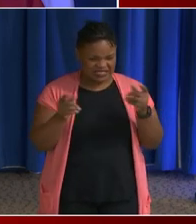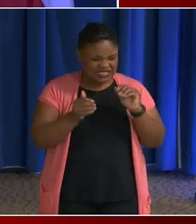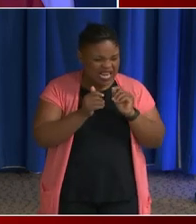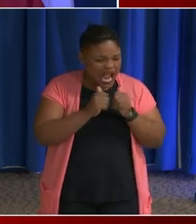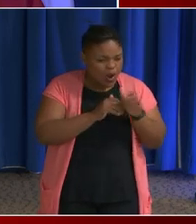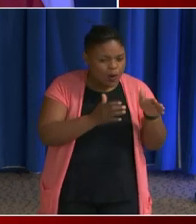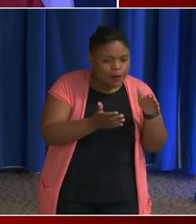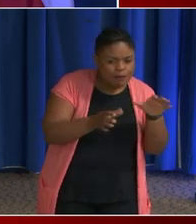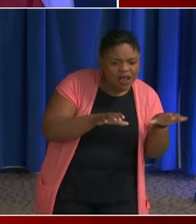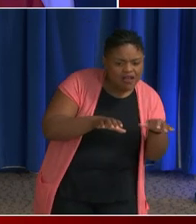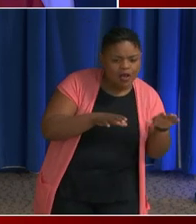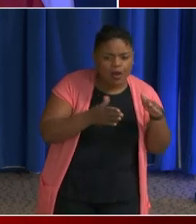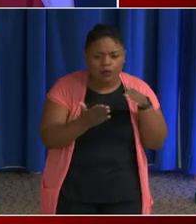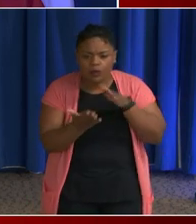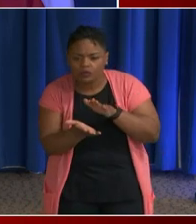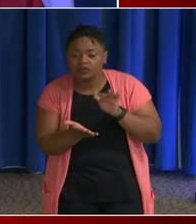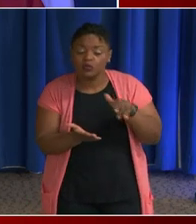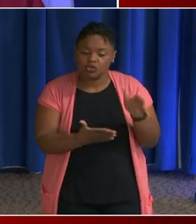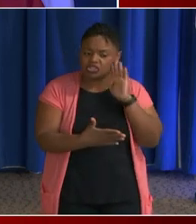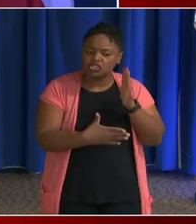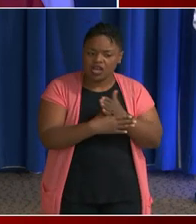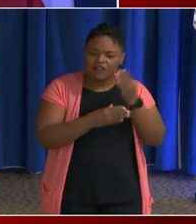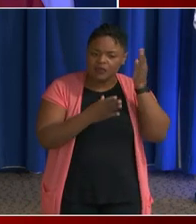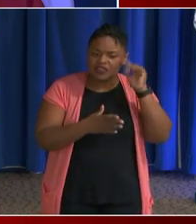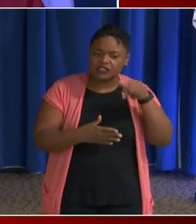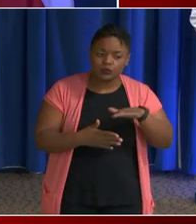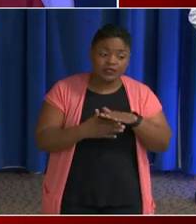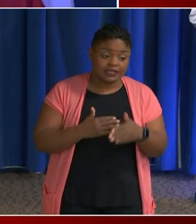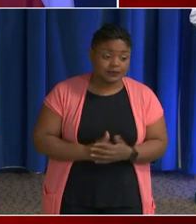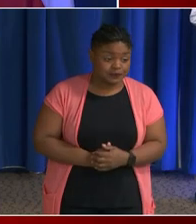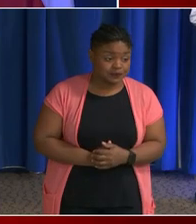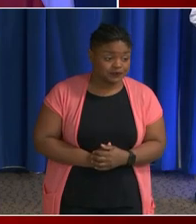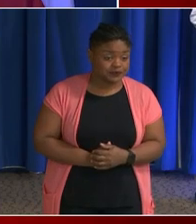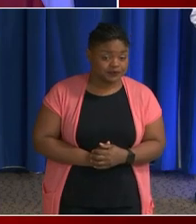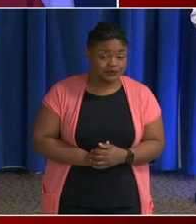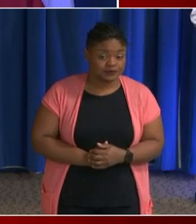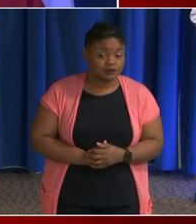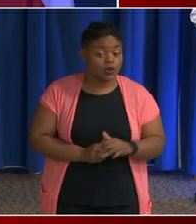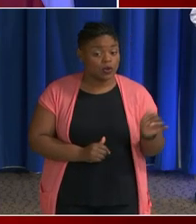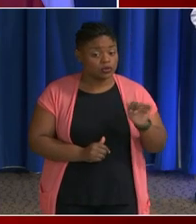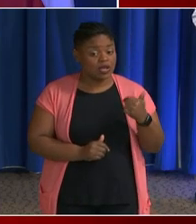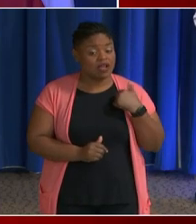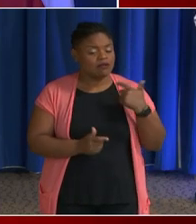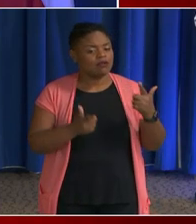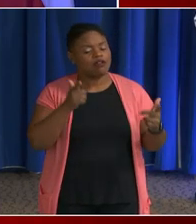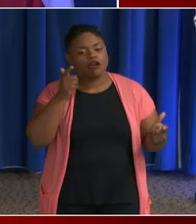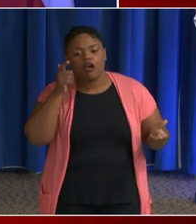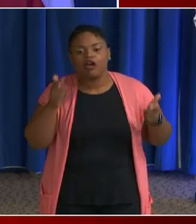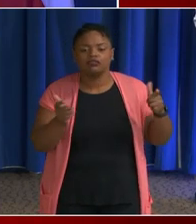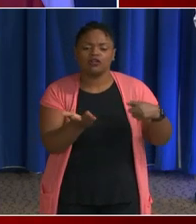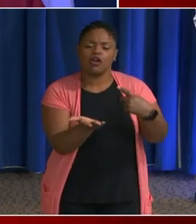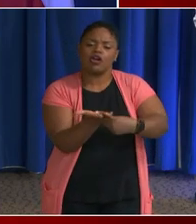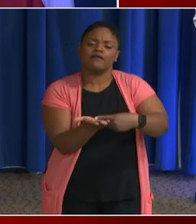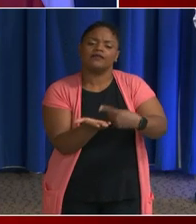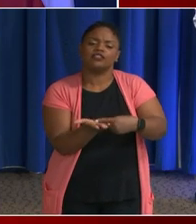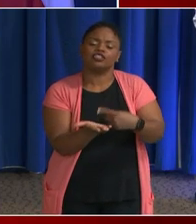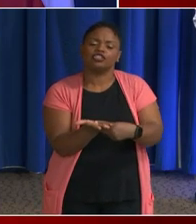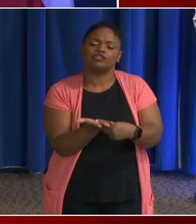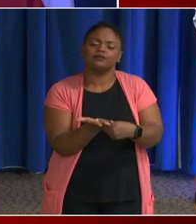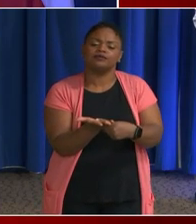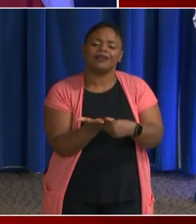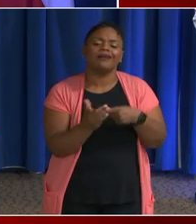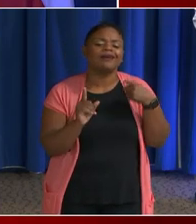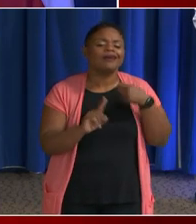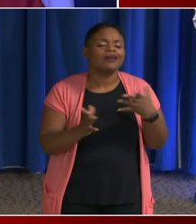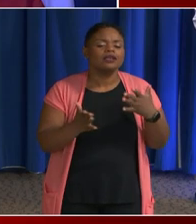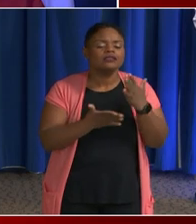that information and everything that we learned. There was also a pretty robust conversation about all of the